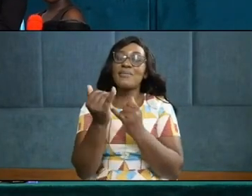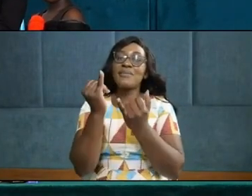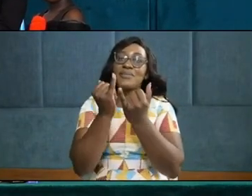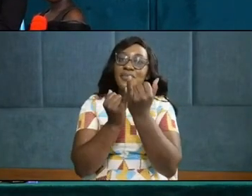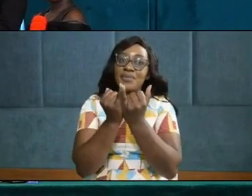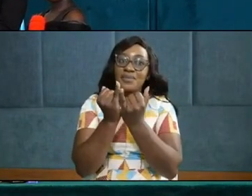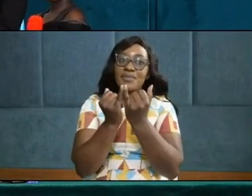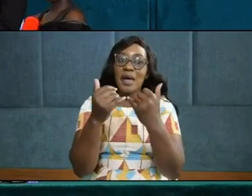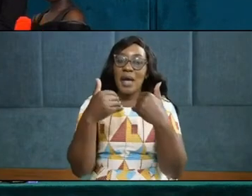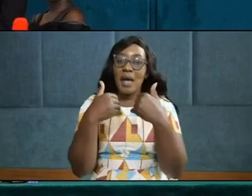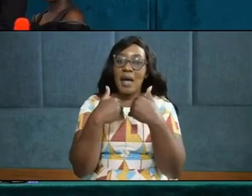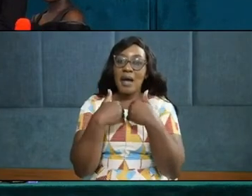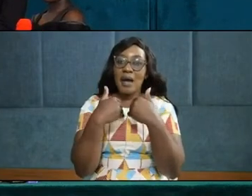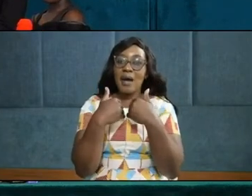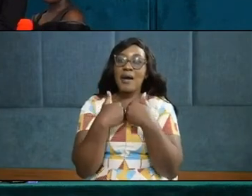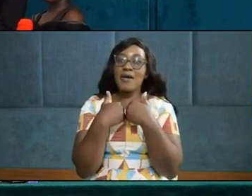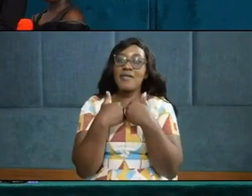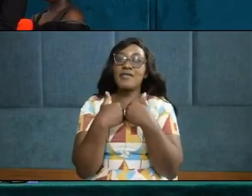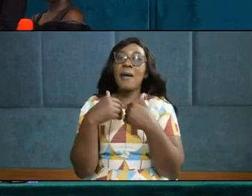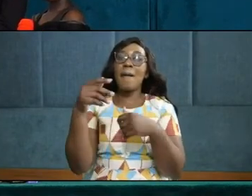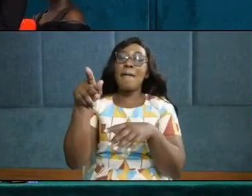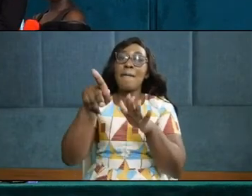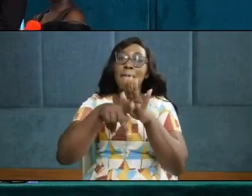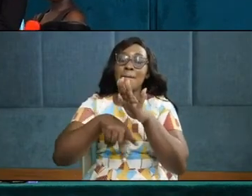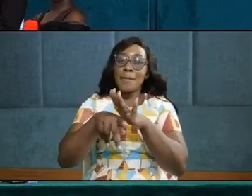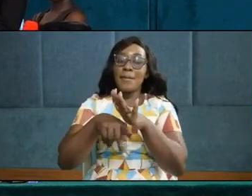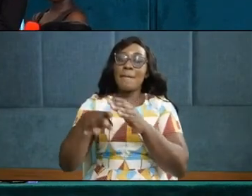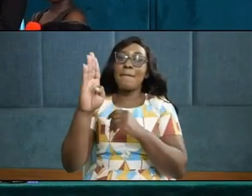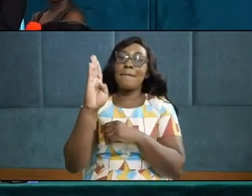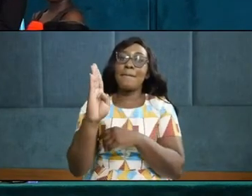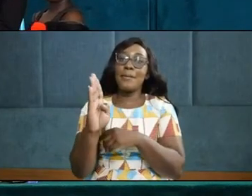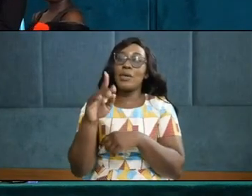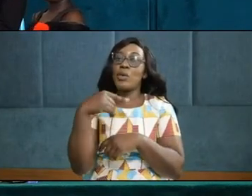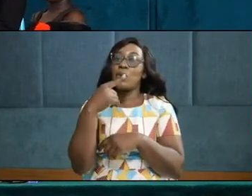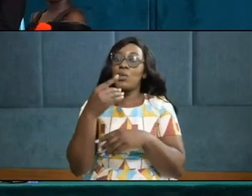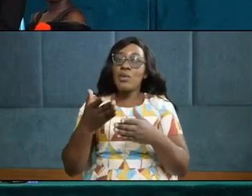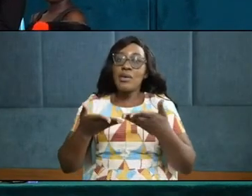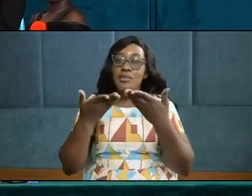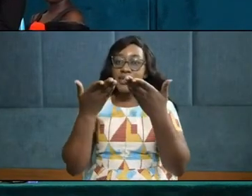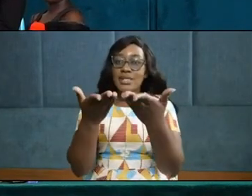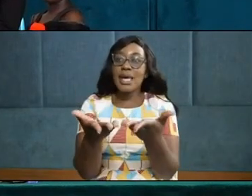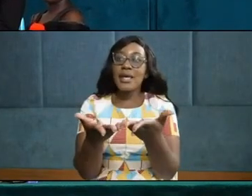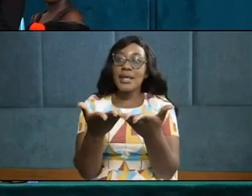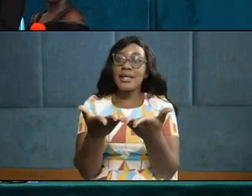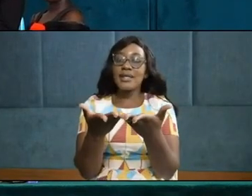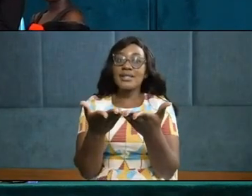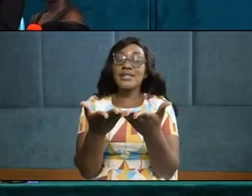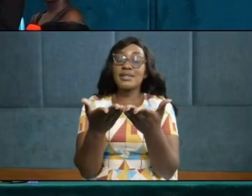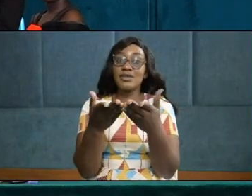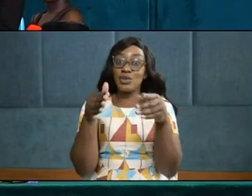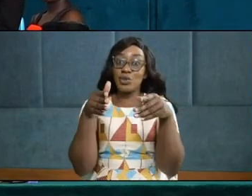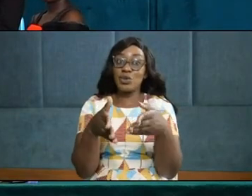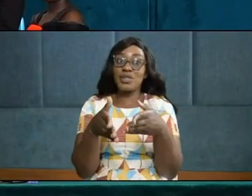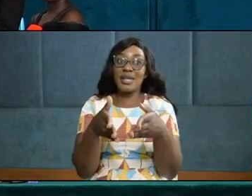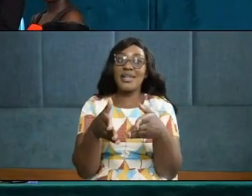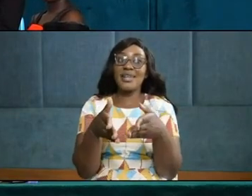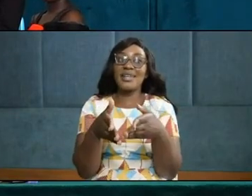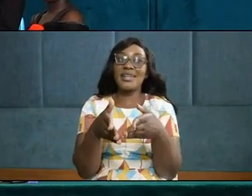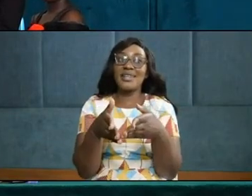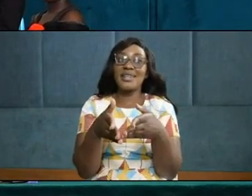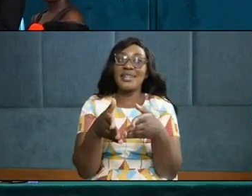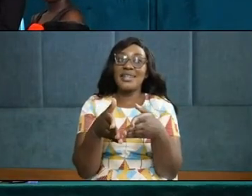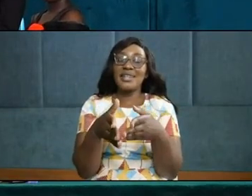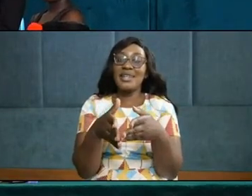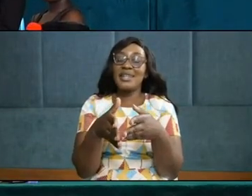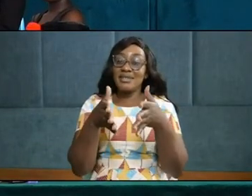are having a panel from Primary B who will be doing a presentation for us today. And with